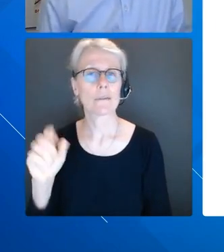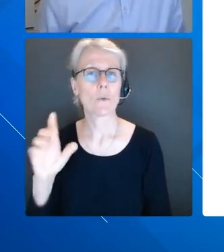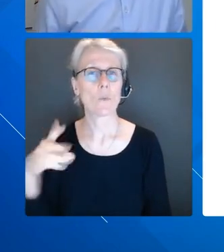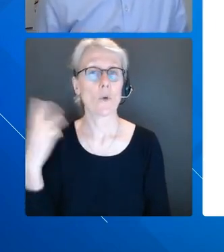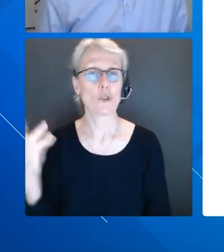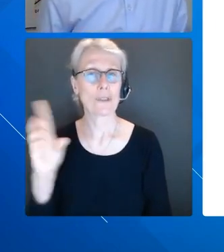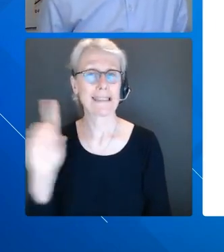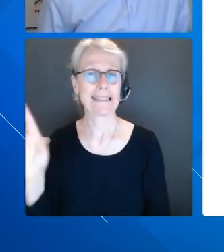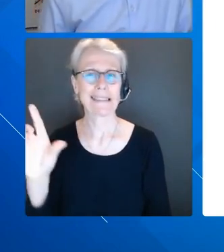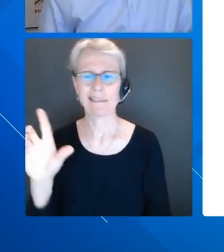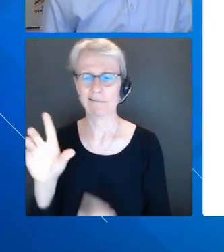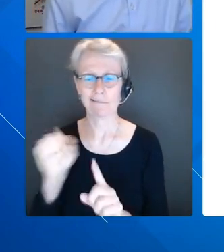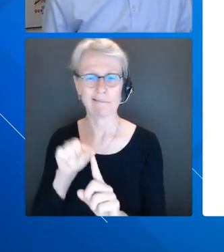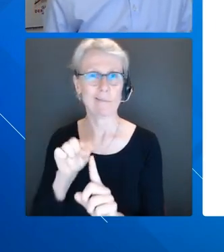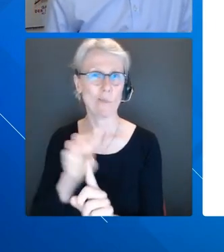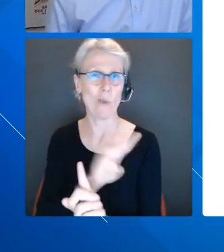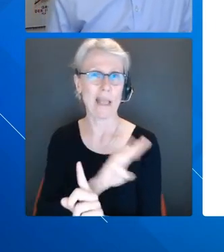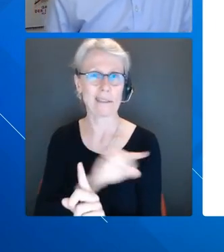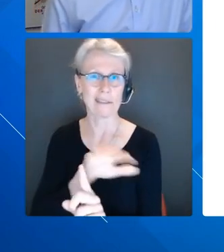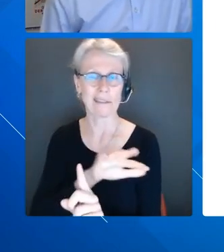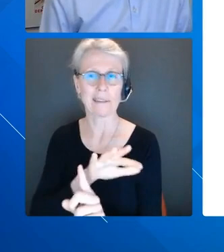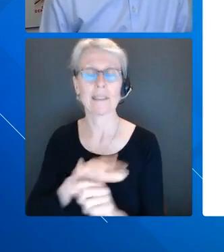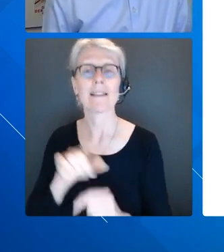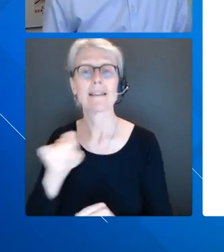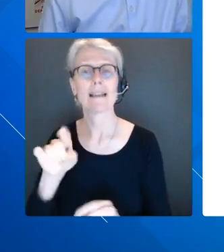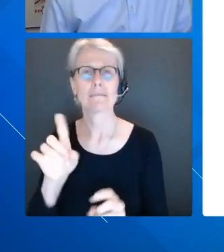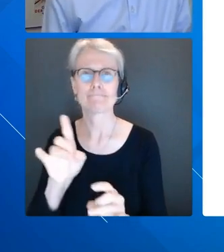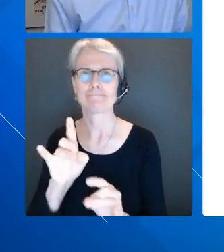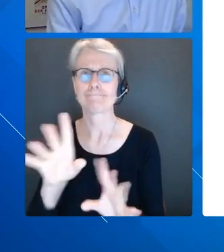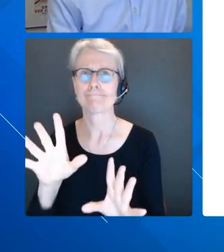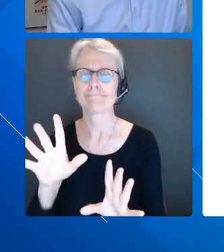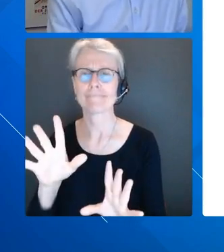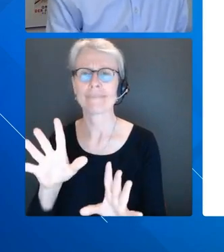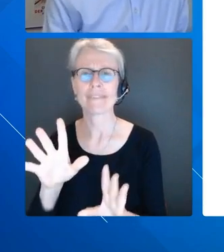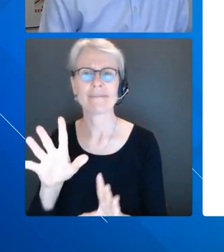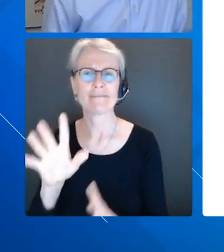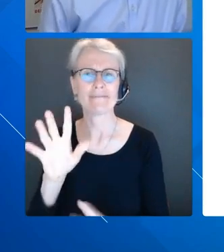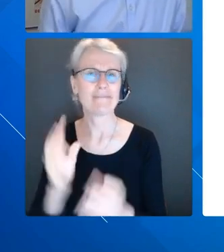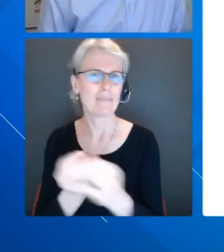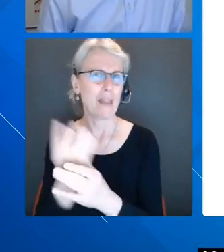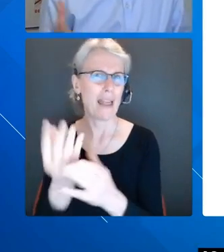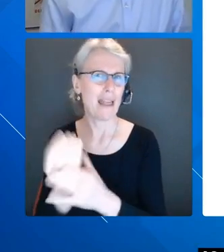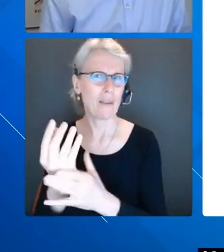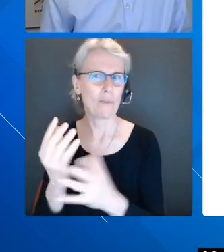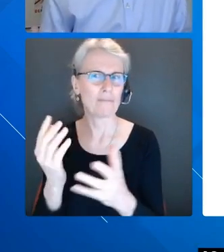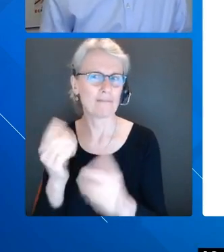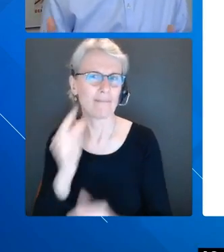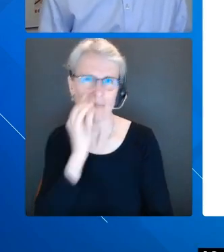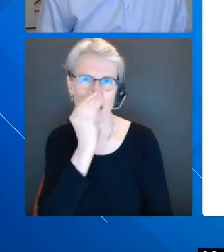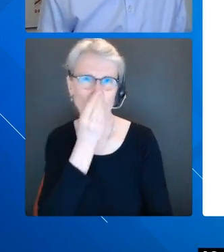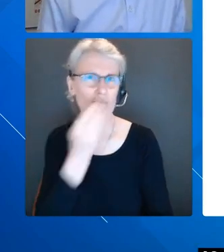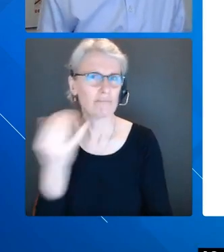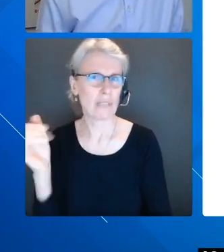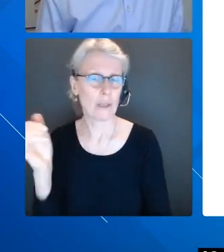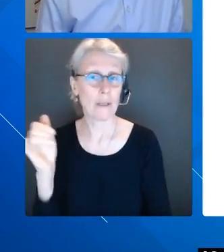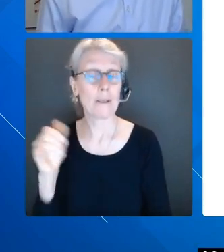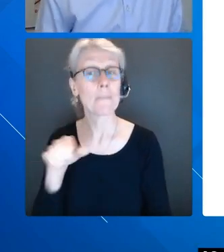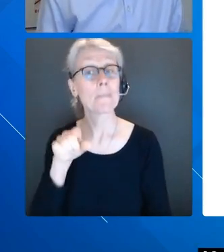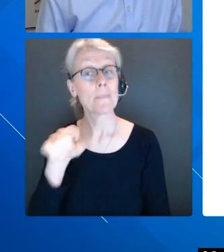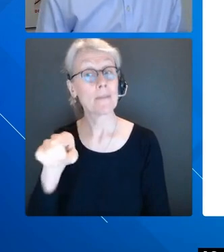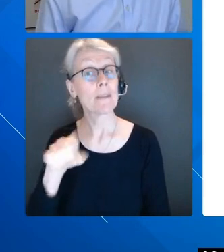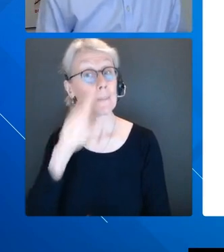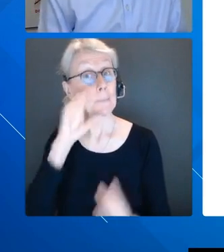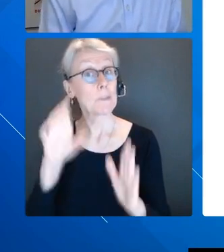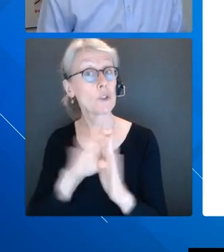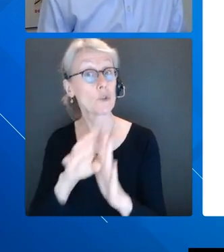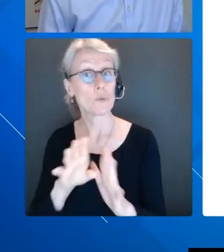season. Yay. So this is a disgusting ragweed, that disgusting flowering plant. If this image was on an allergy site, I